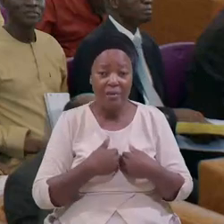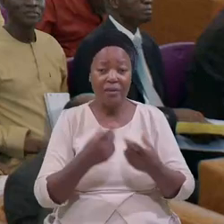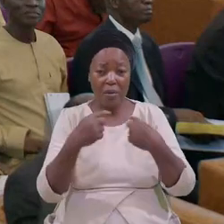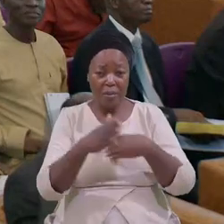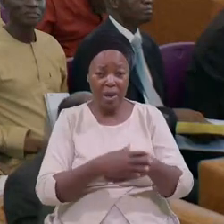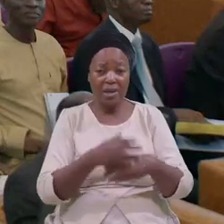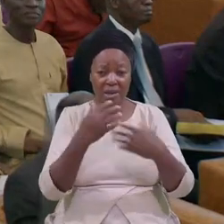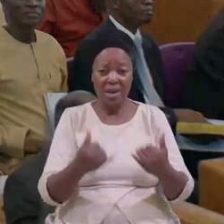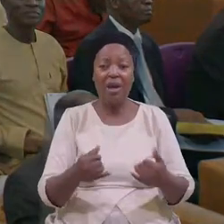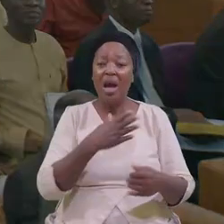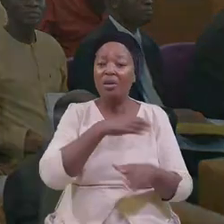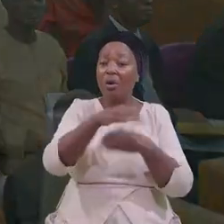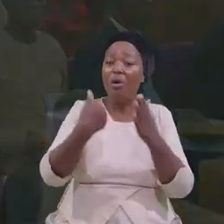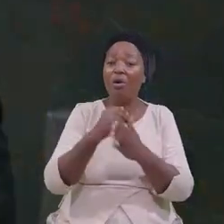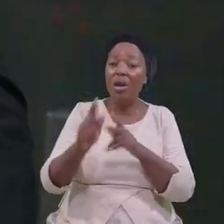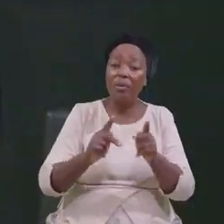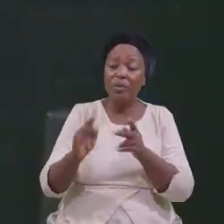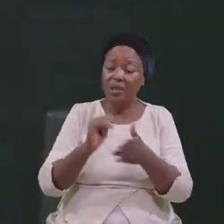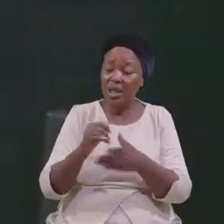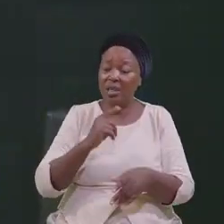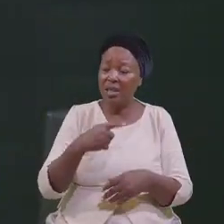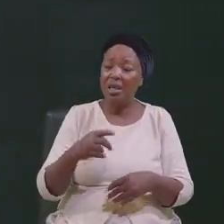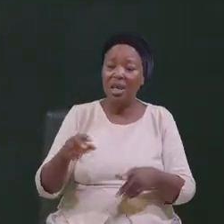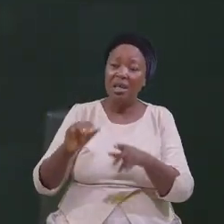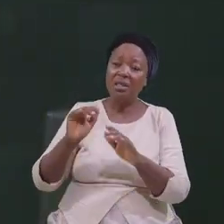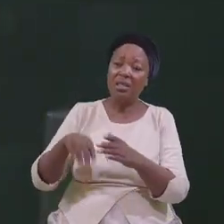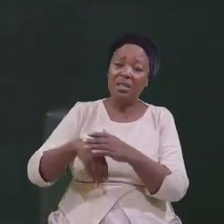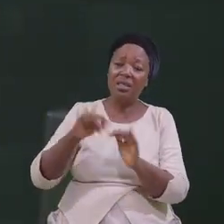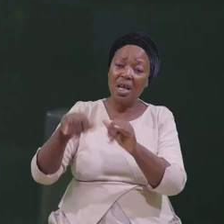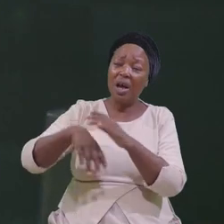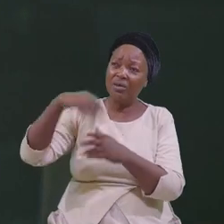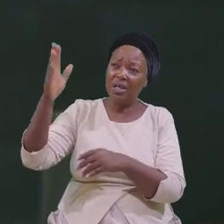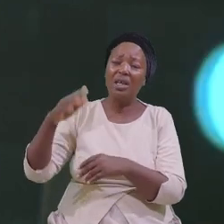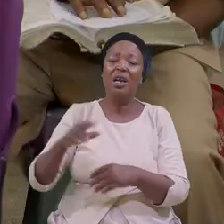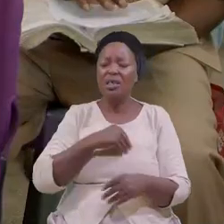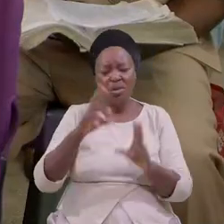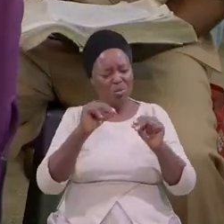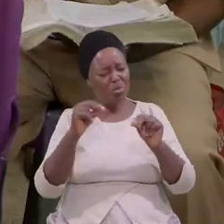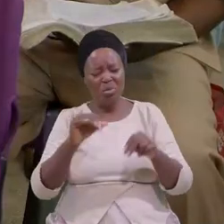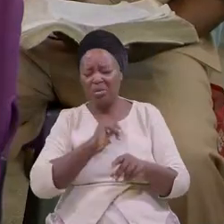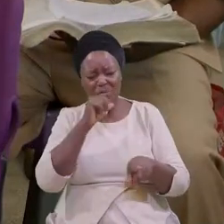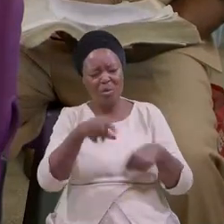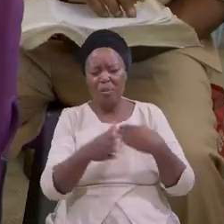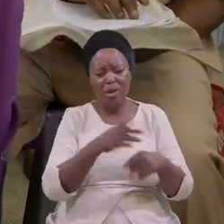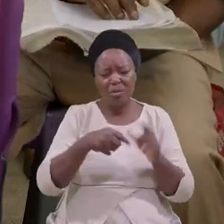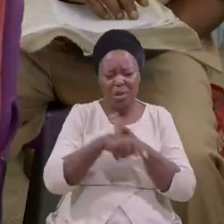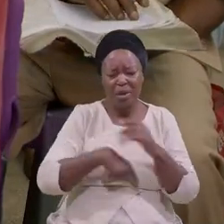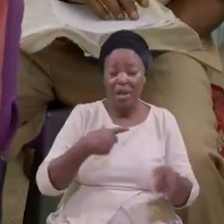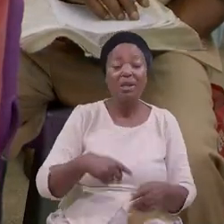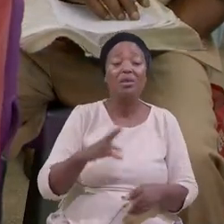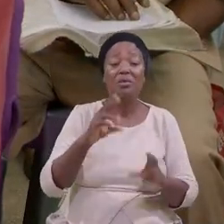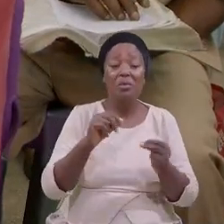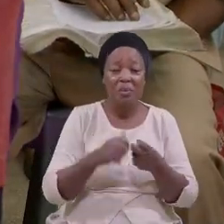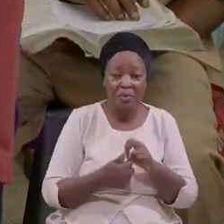are outside, they'll say, no, no, no, I will not go with them. They are coming back in Jesus' name. And it says, with